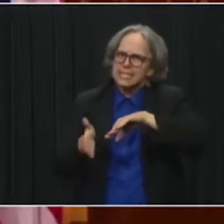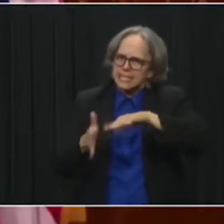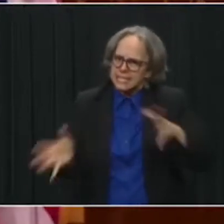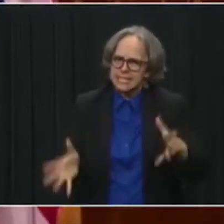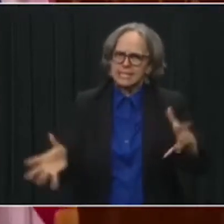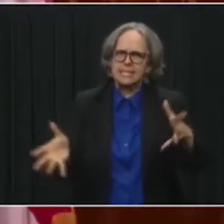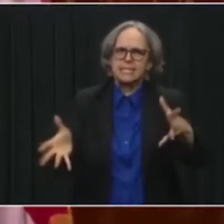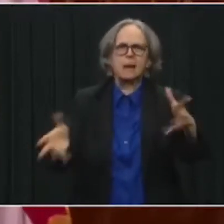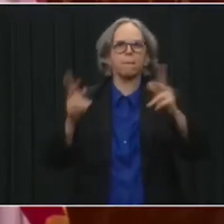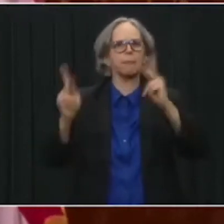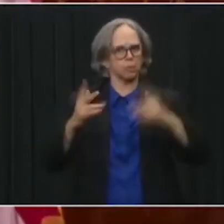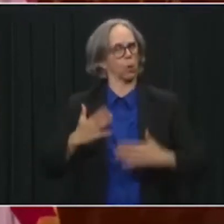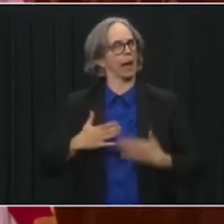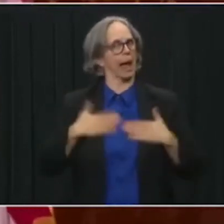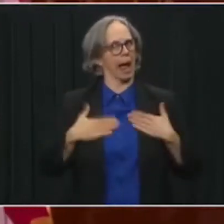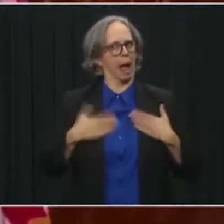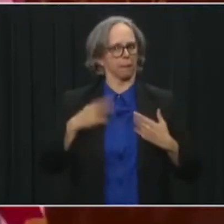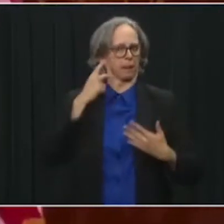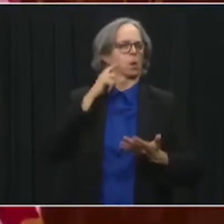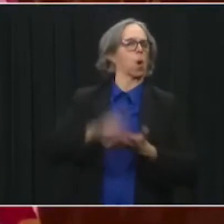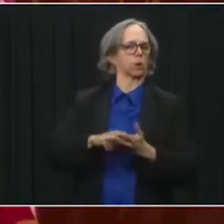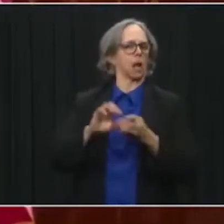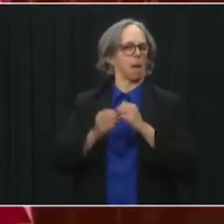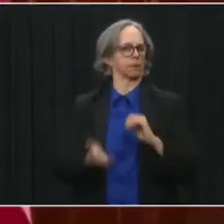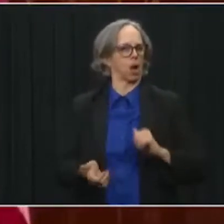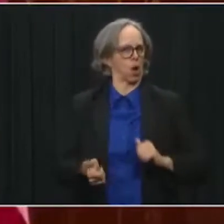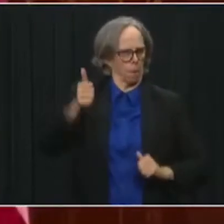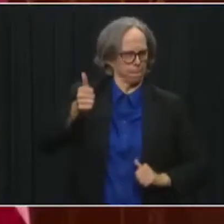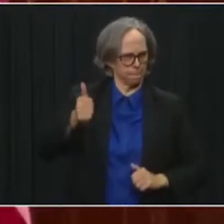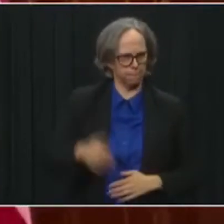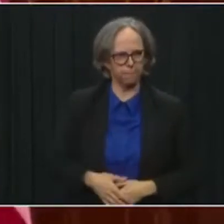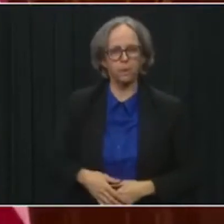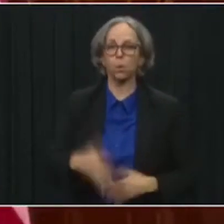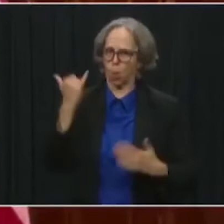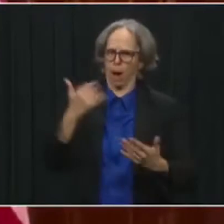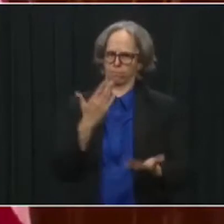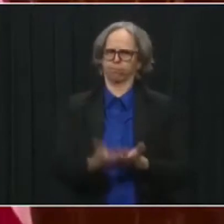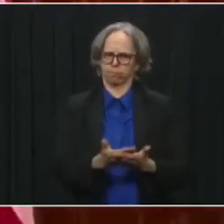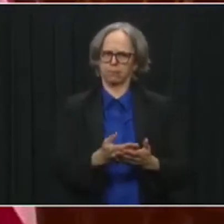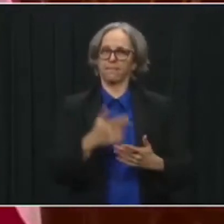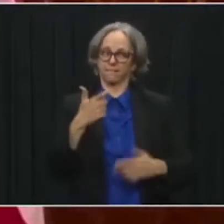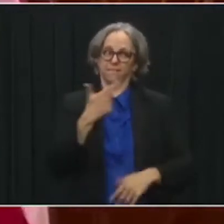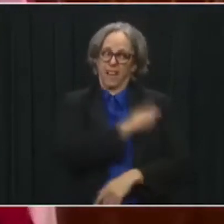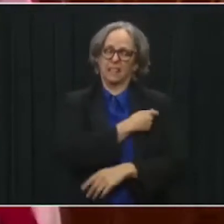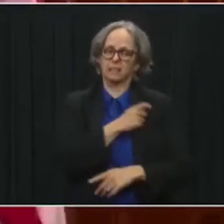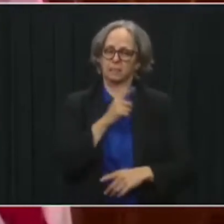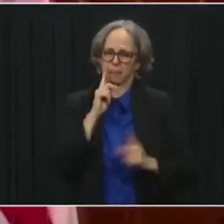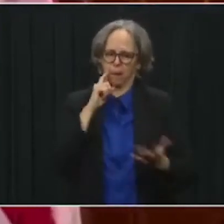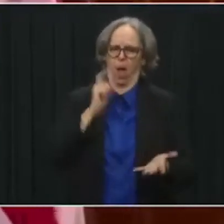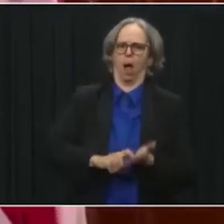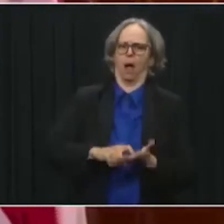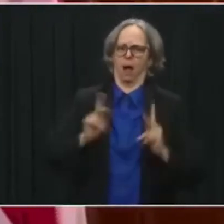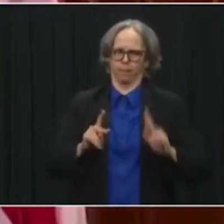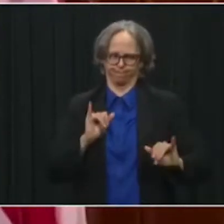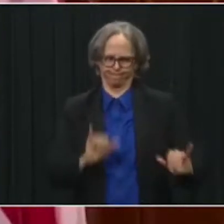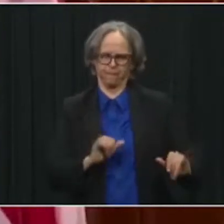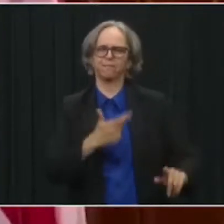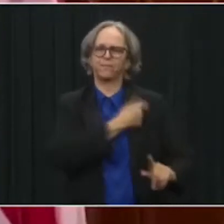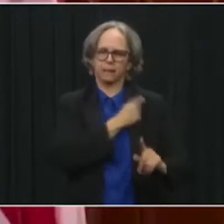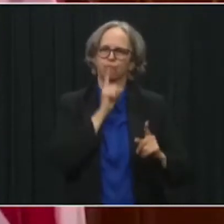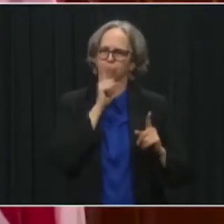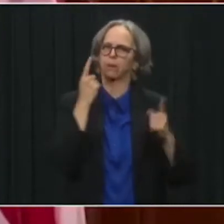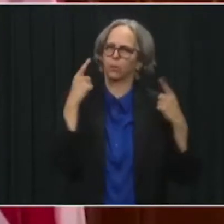that. Vaccines are making the difference, and that, frankly, is where we will continue to put